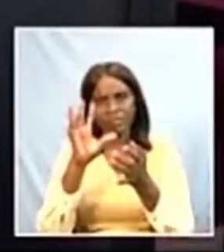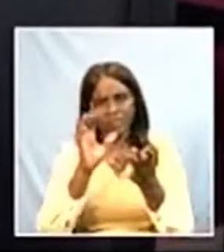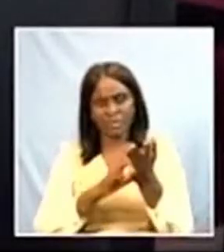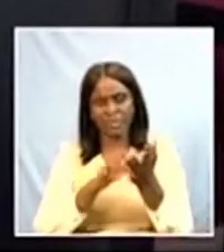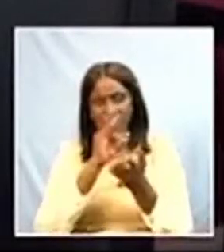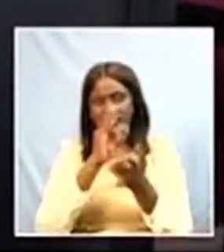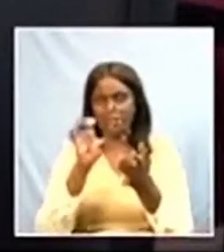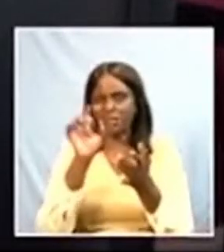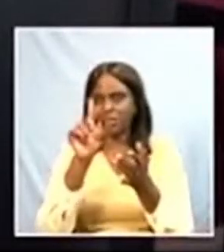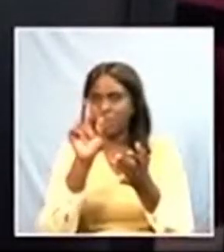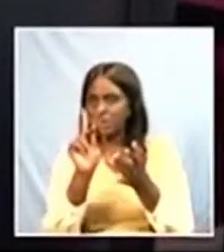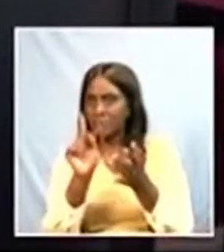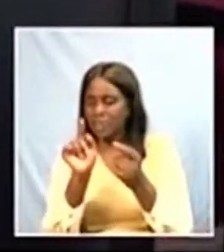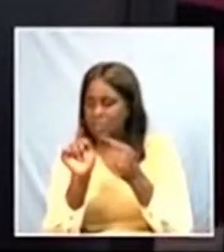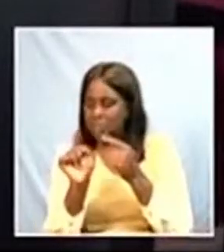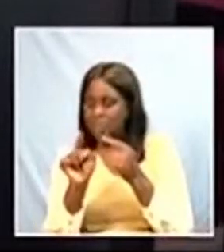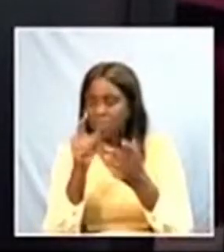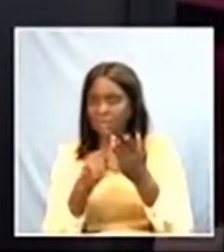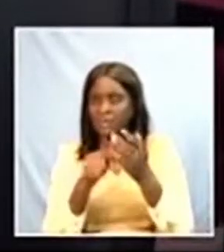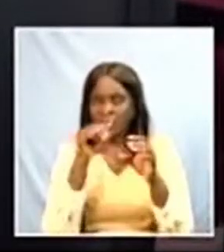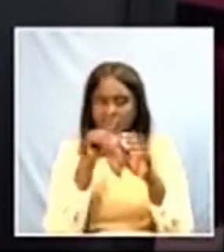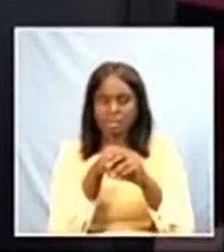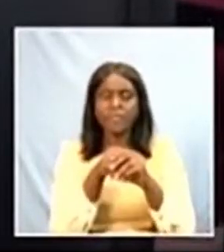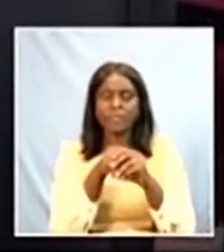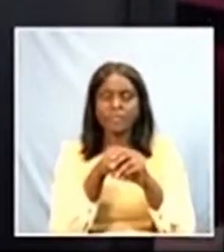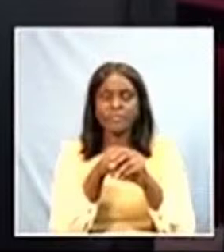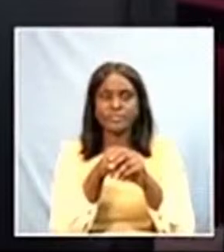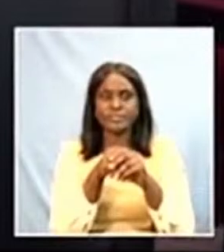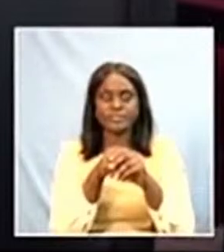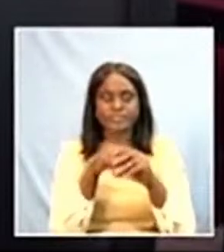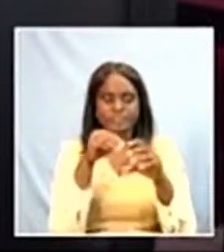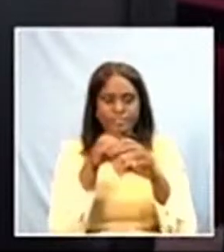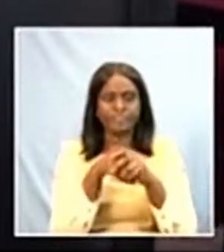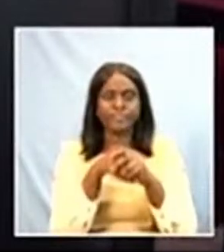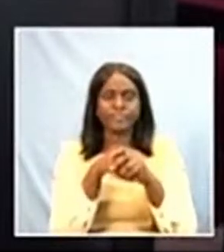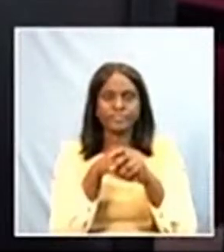965,701 kwacha. That was in